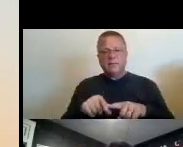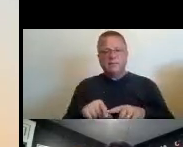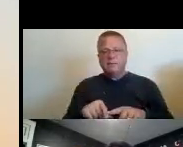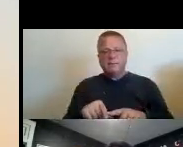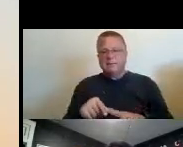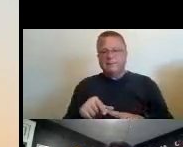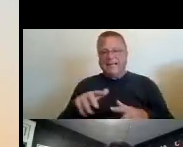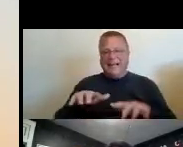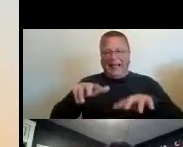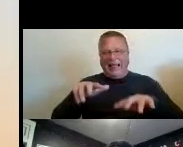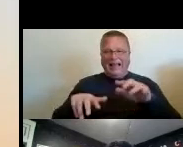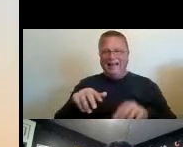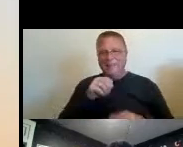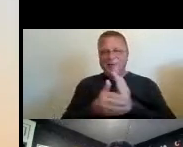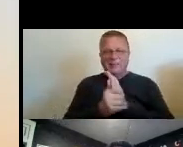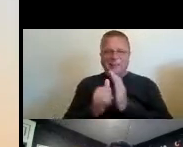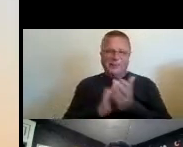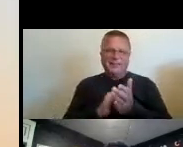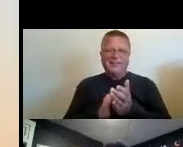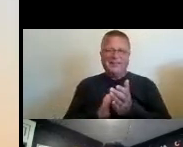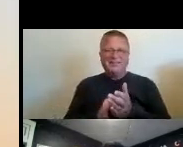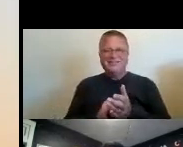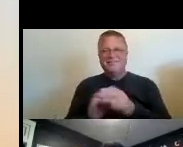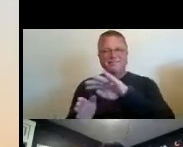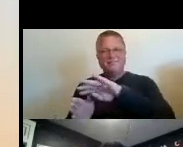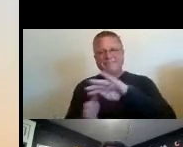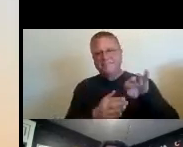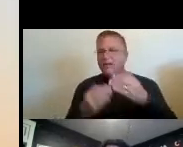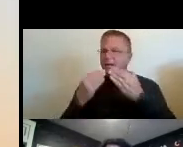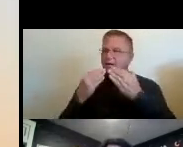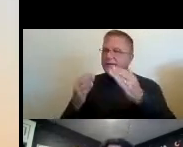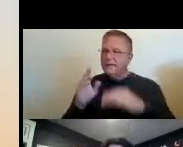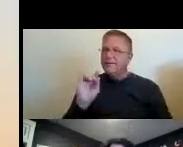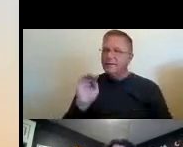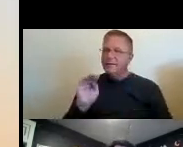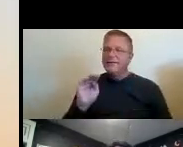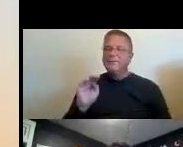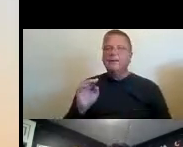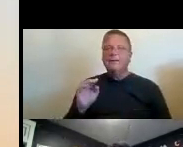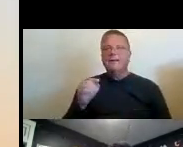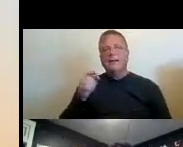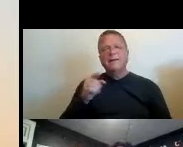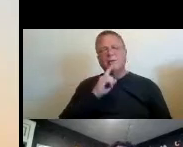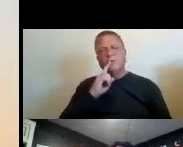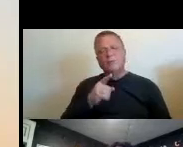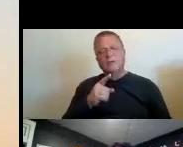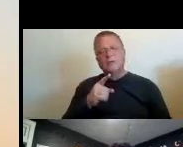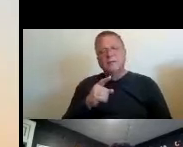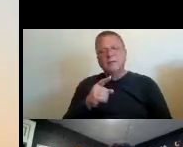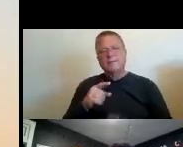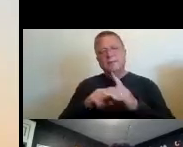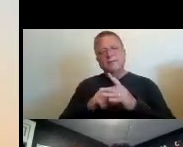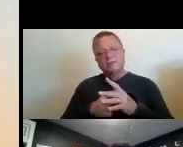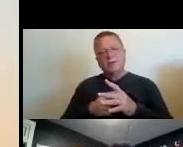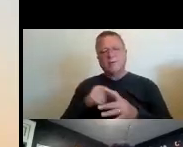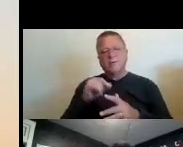at it. All right. So thank you, Kim. So, that's really, we wanted to start with that